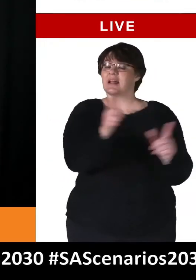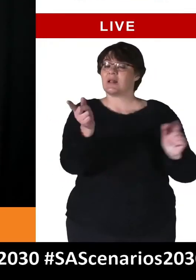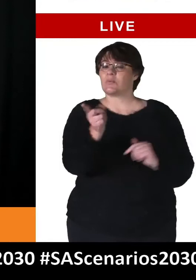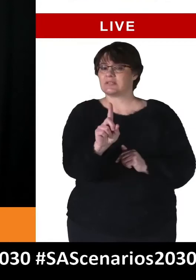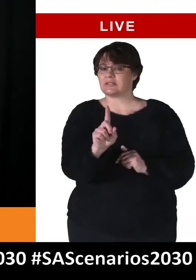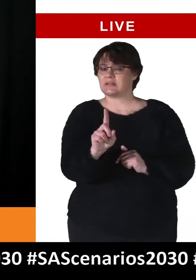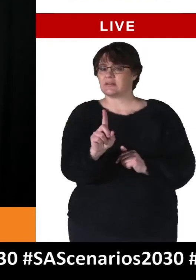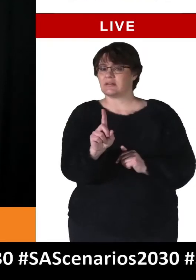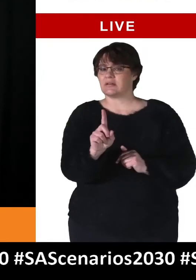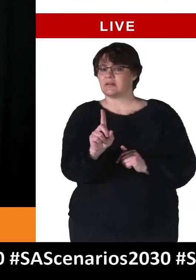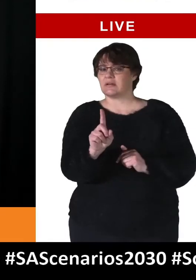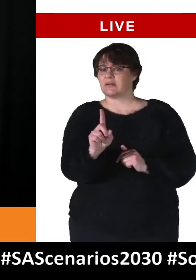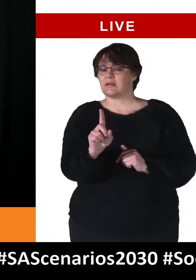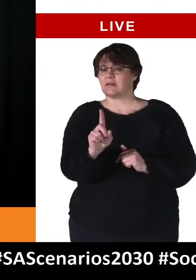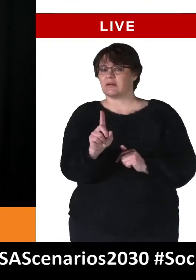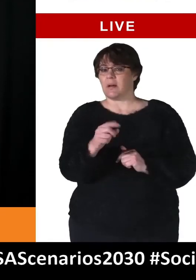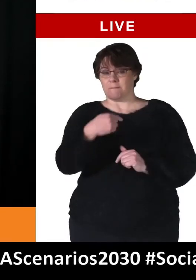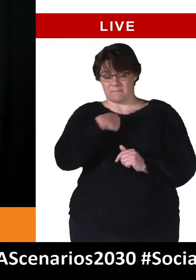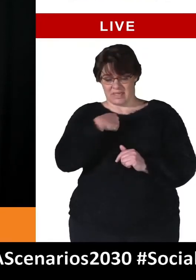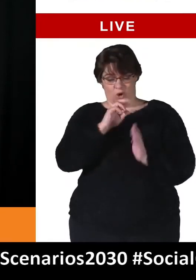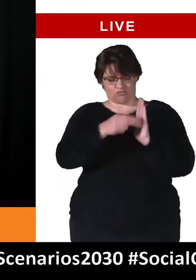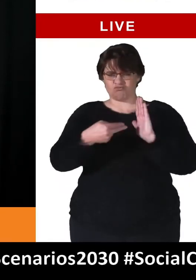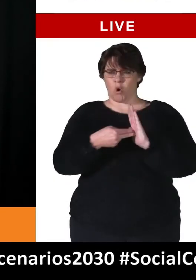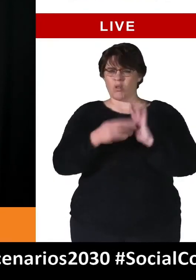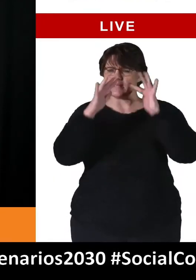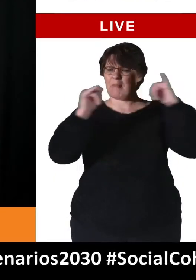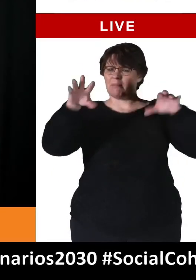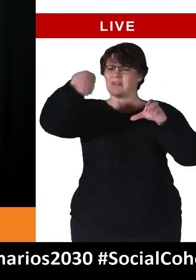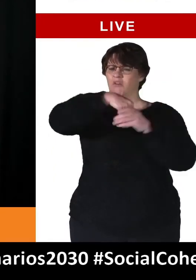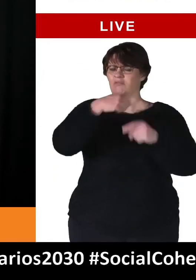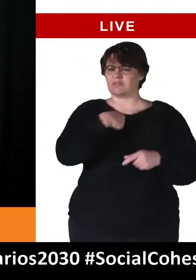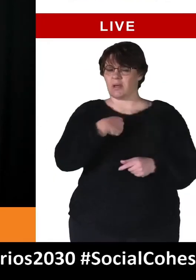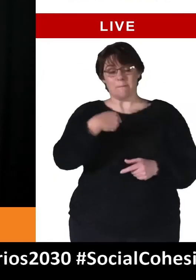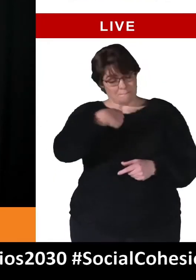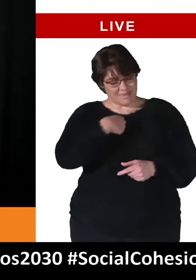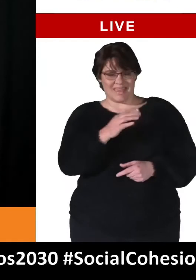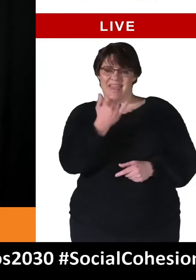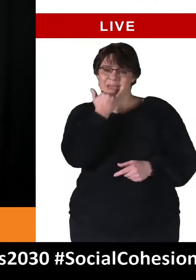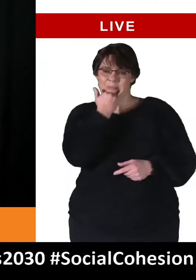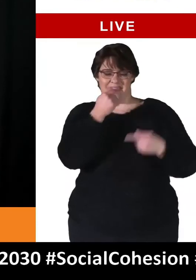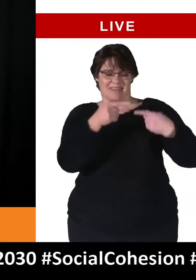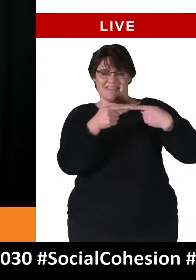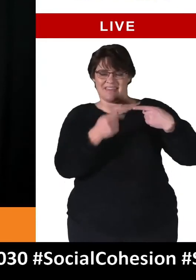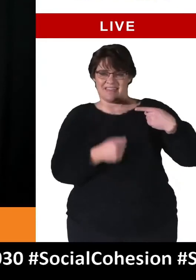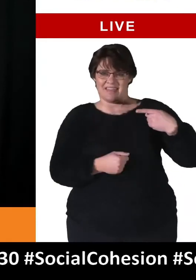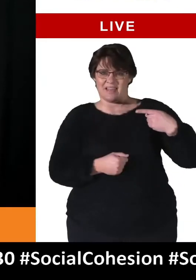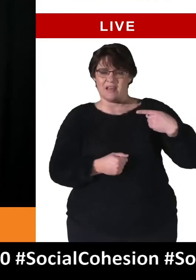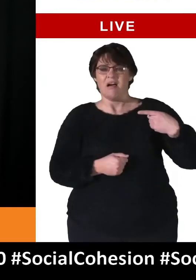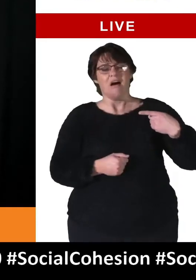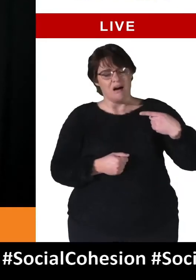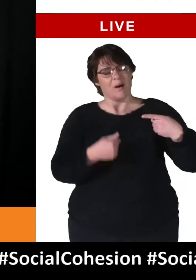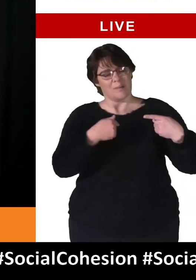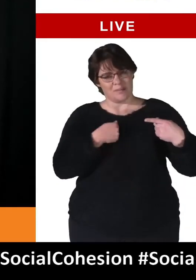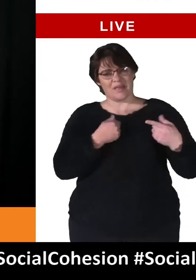what is my role as a parliamentarian? Firstly, I'm very happy that I will manage to